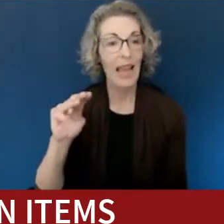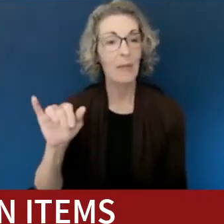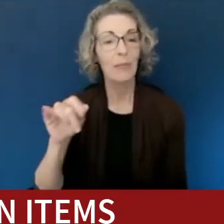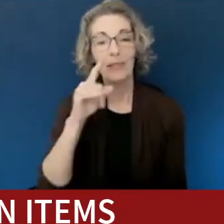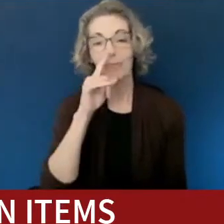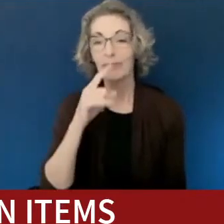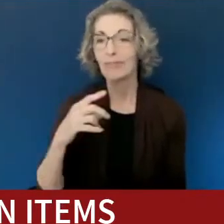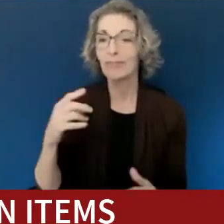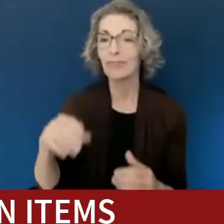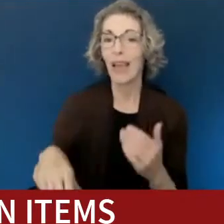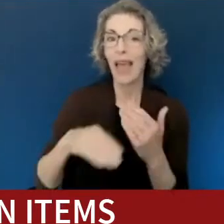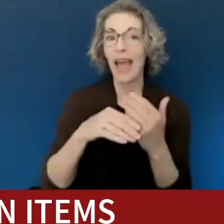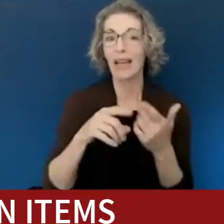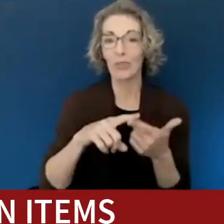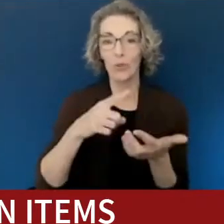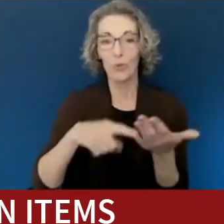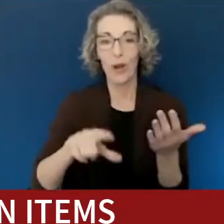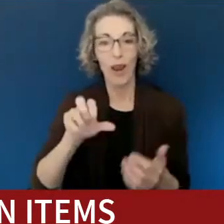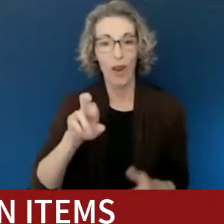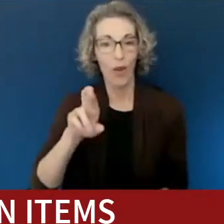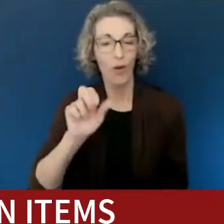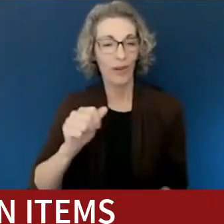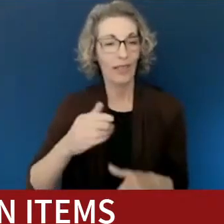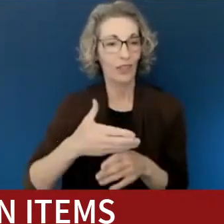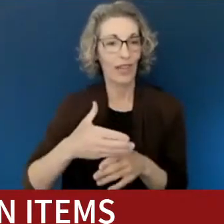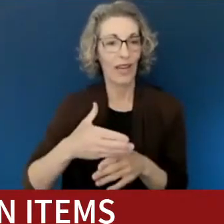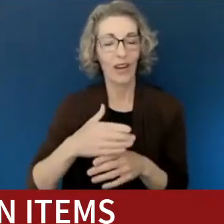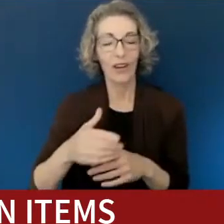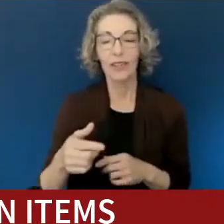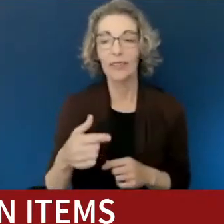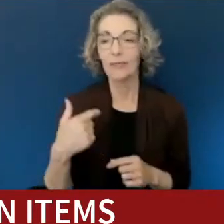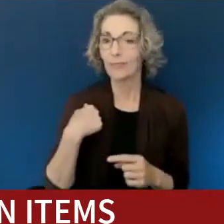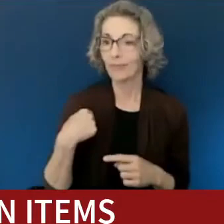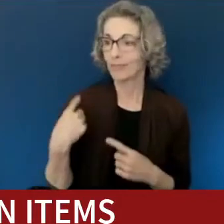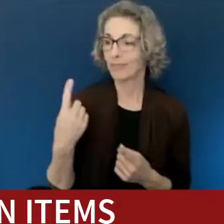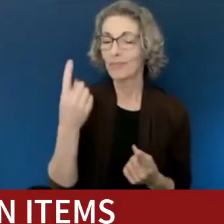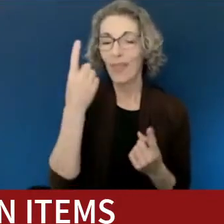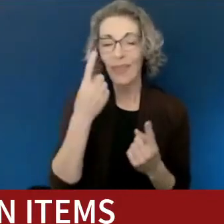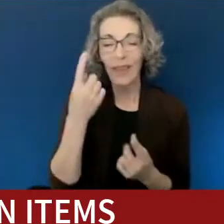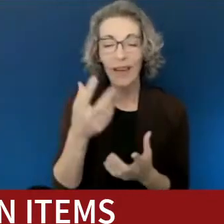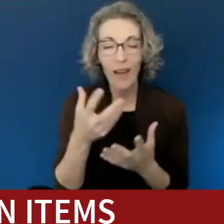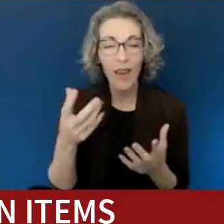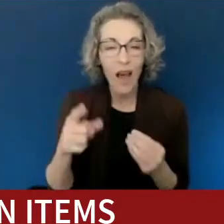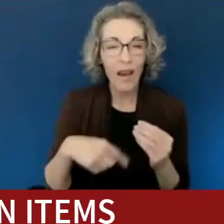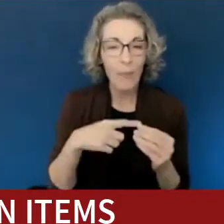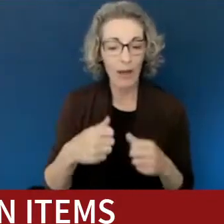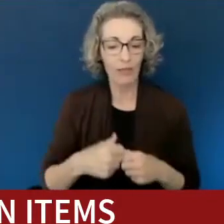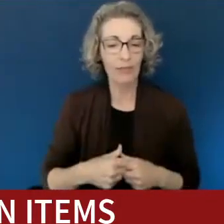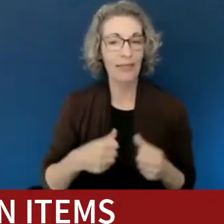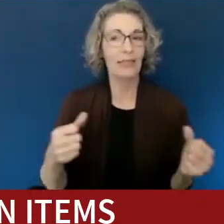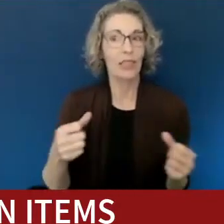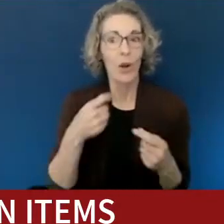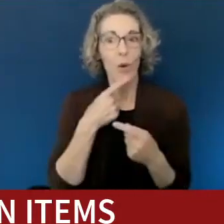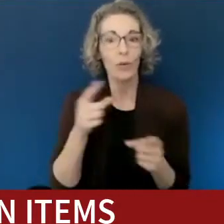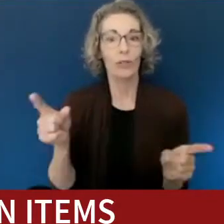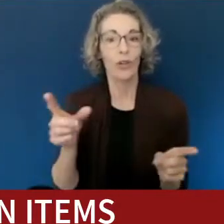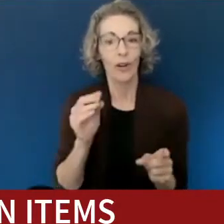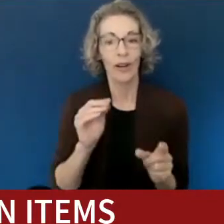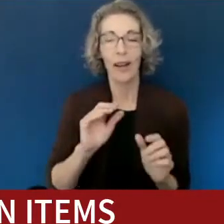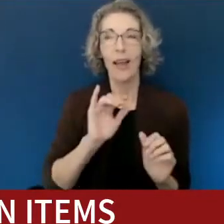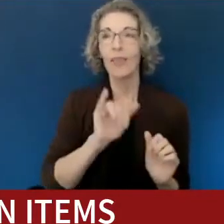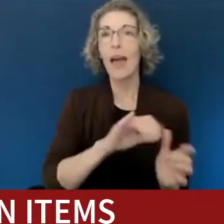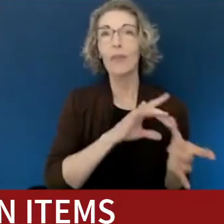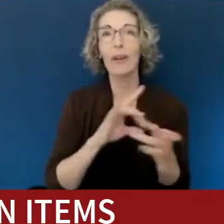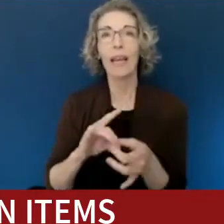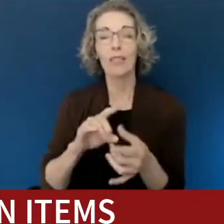what Laura so beautifully shared. I've been thinking a lot about disclosure and how that relates to, Laura, I'm thinking of the